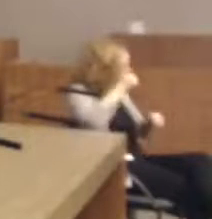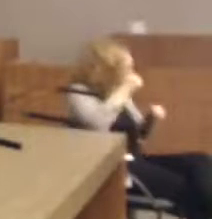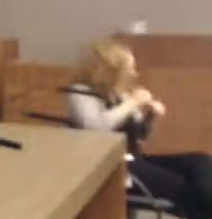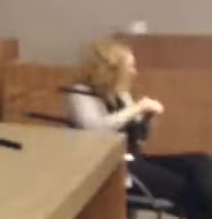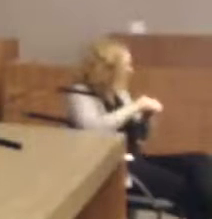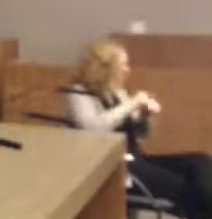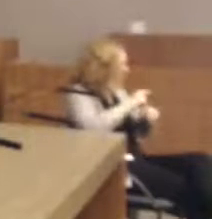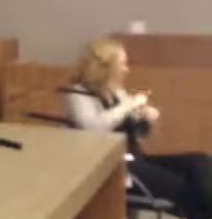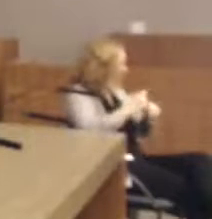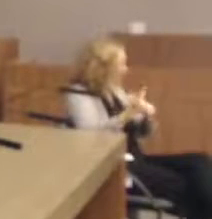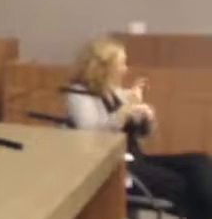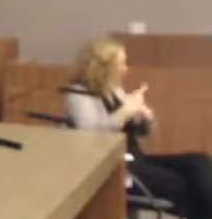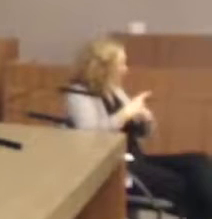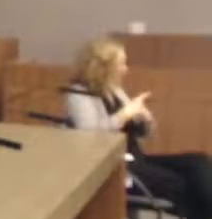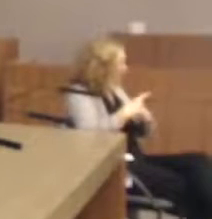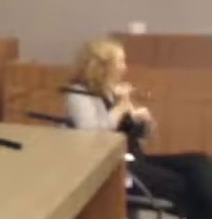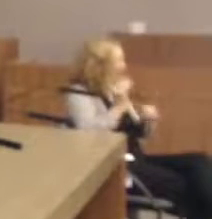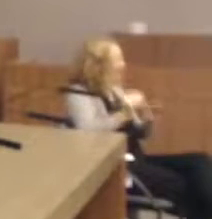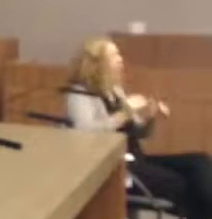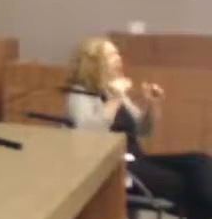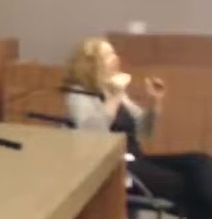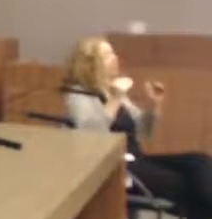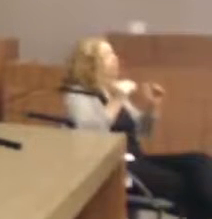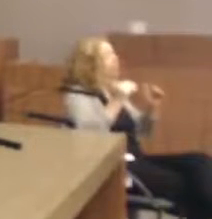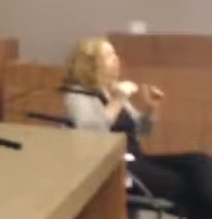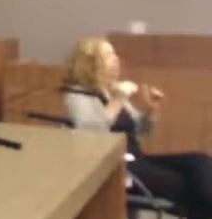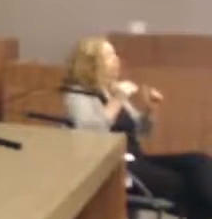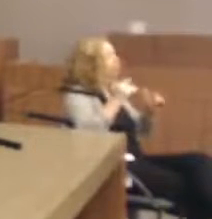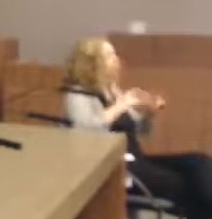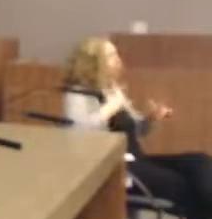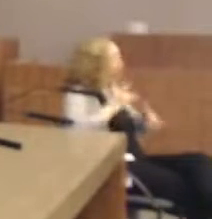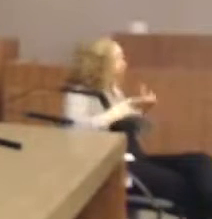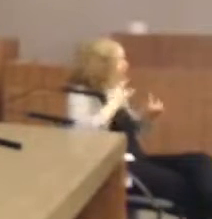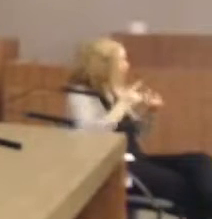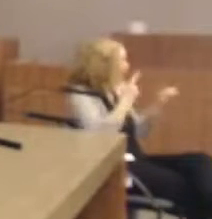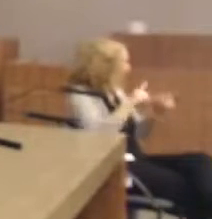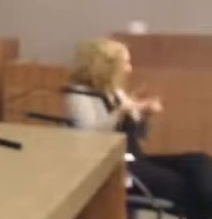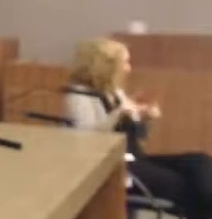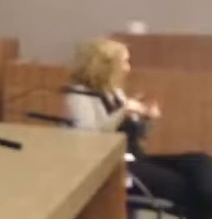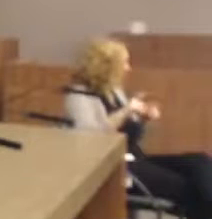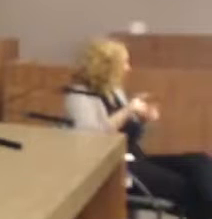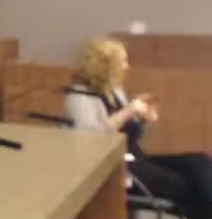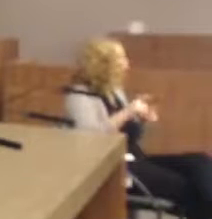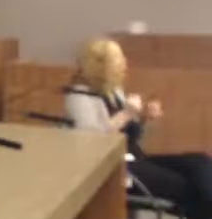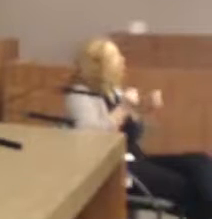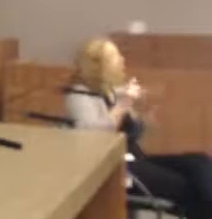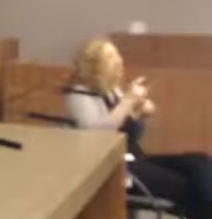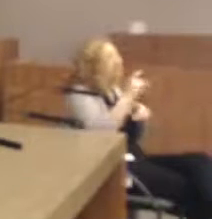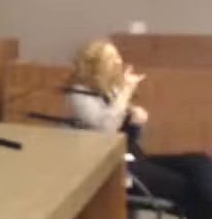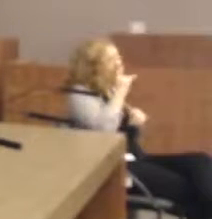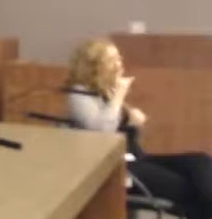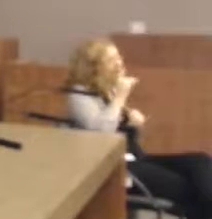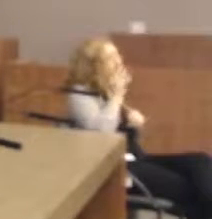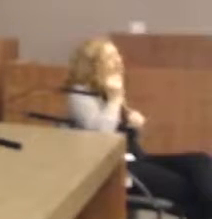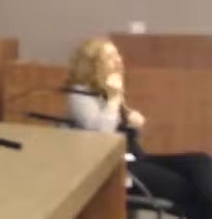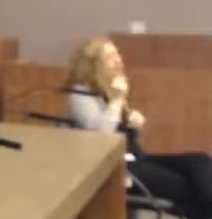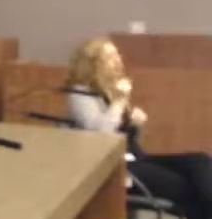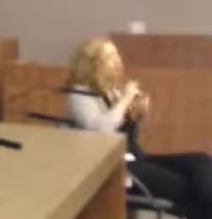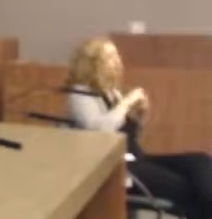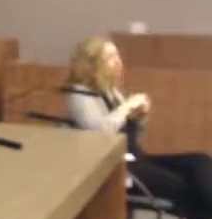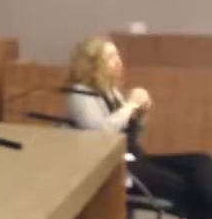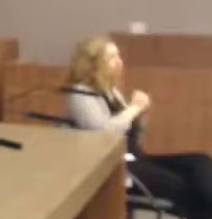able to sleep because that hyperarousal is happening around that time because something bad happened during that time. A lot of kids have trouble